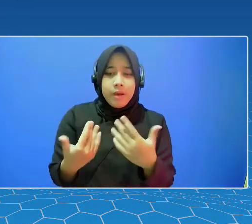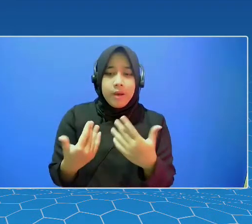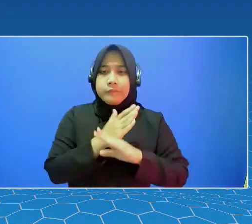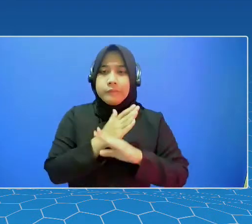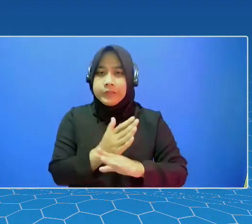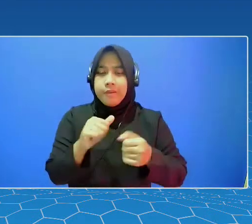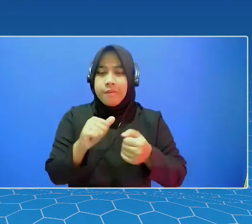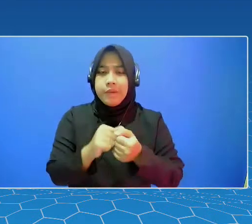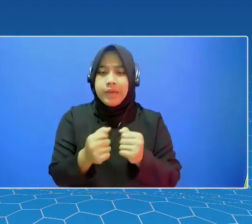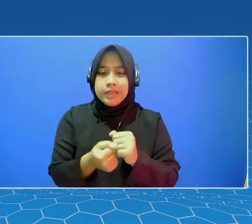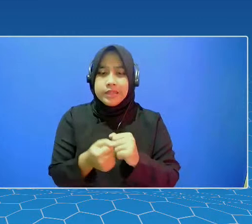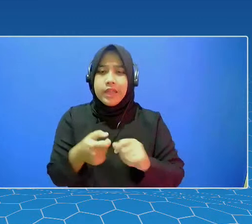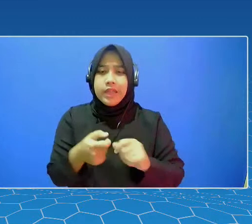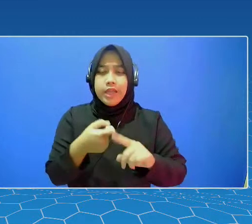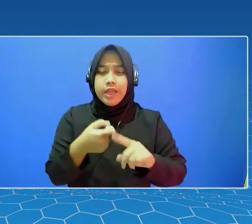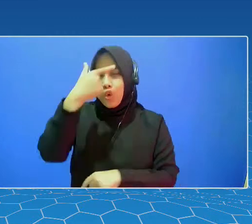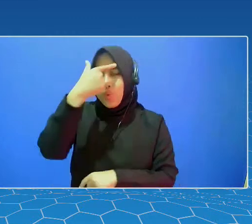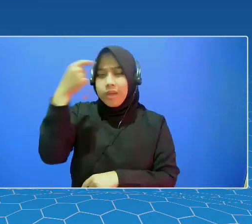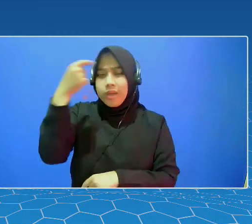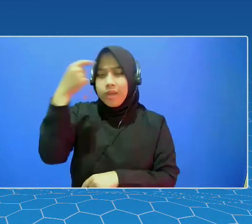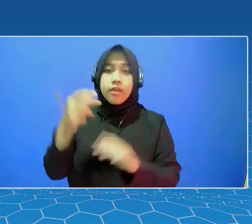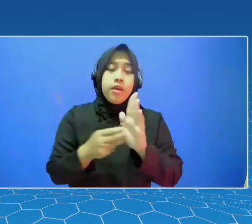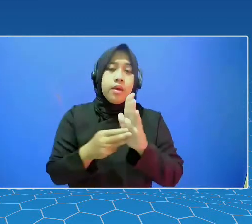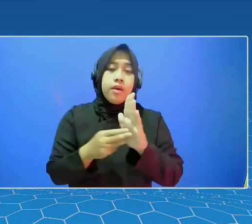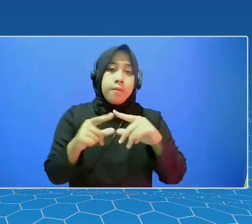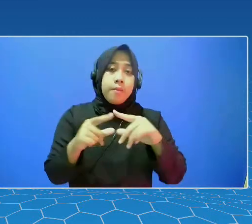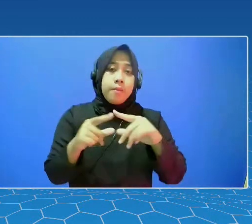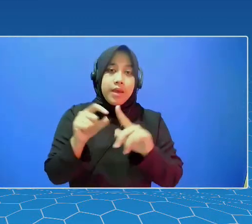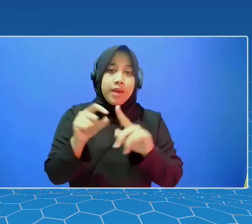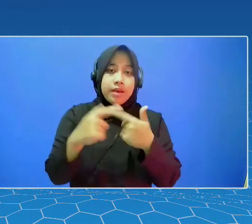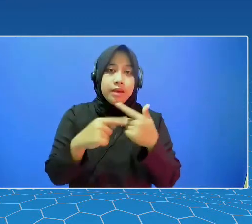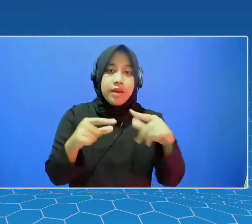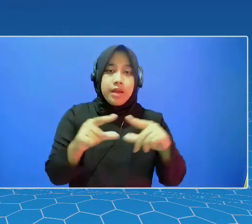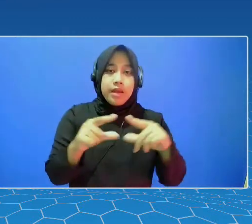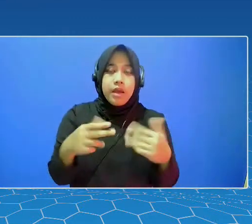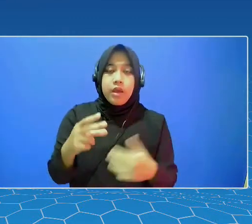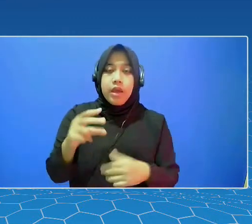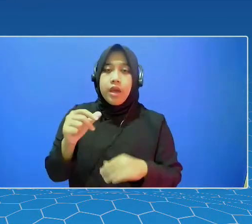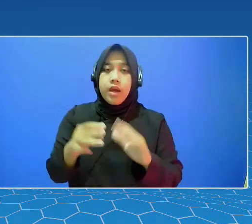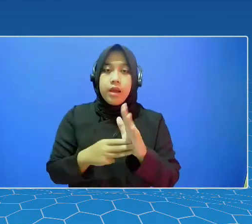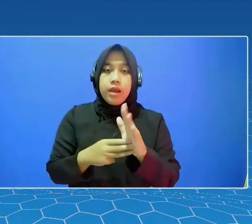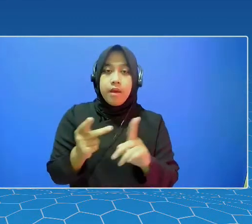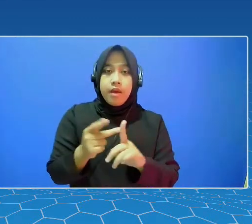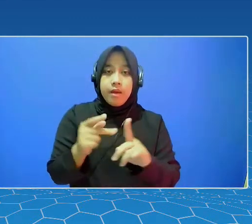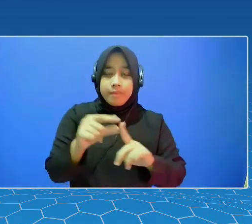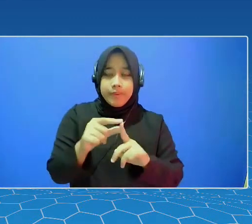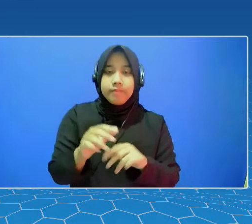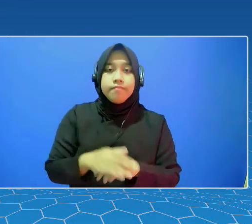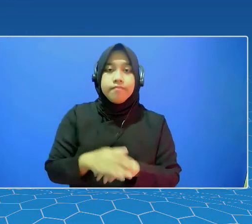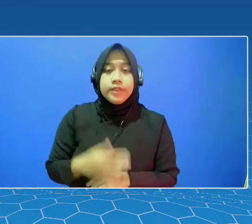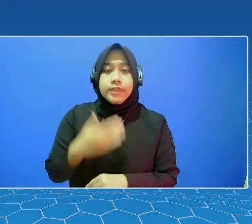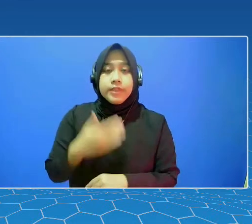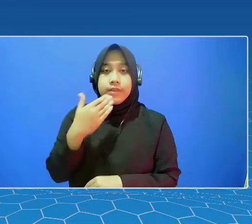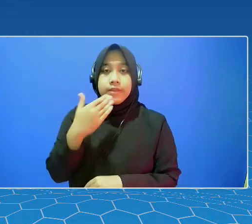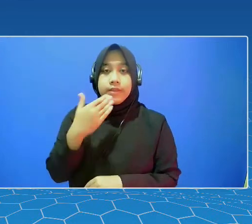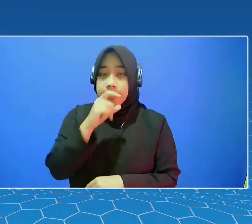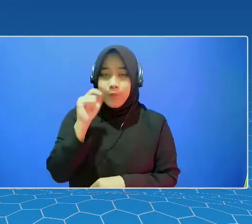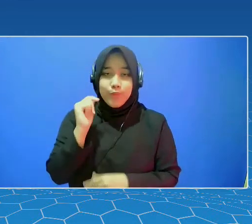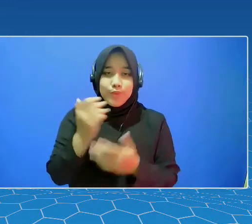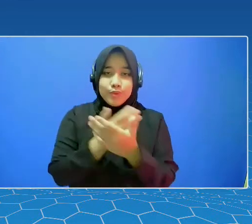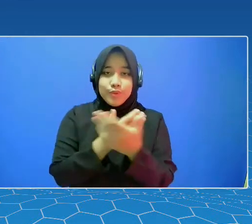Indonesia. Before we begin, I would like to thank you for the opportunity to share this to all of you. we can lead a fruitful